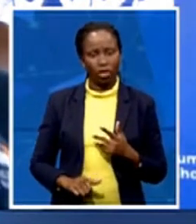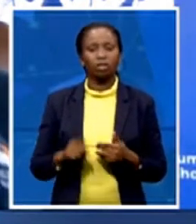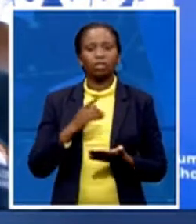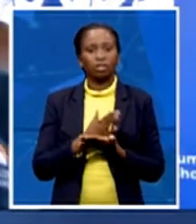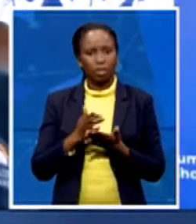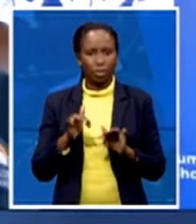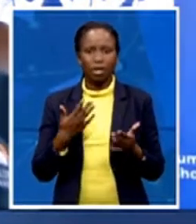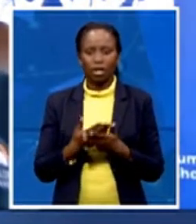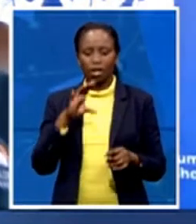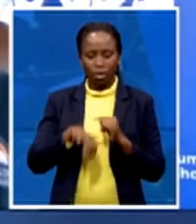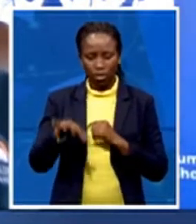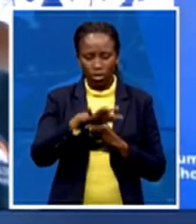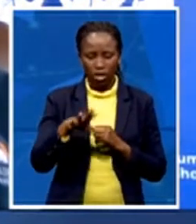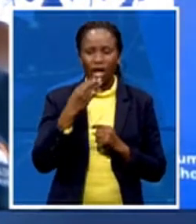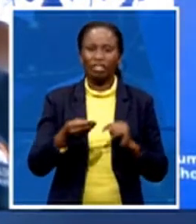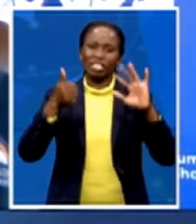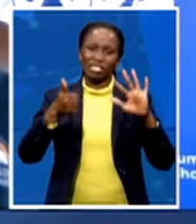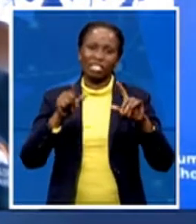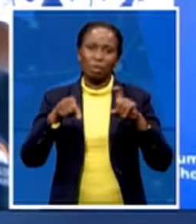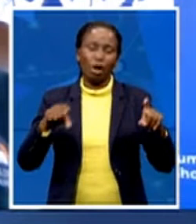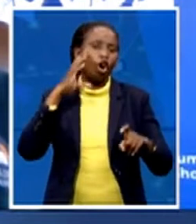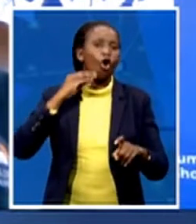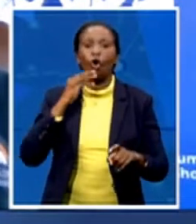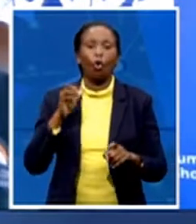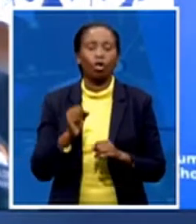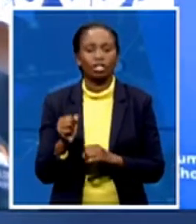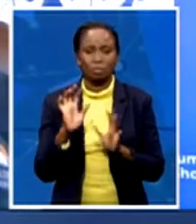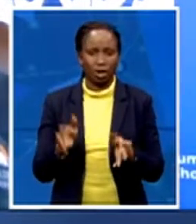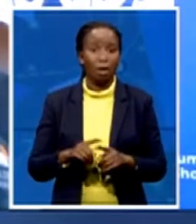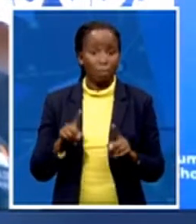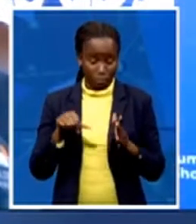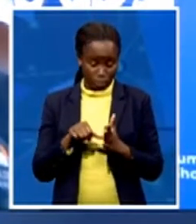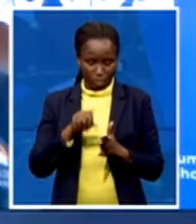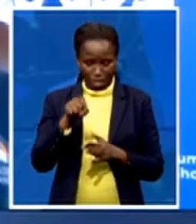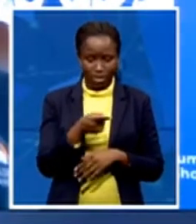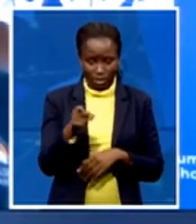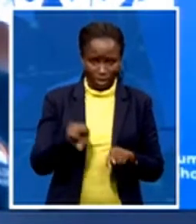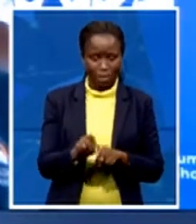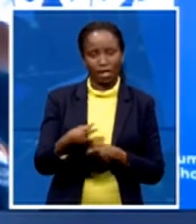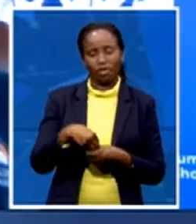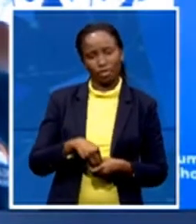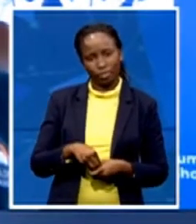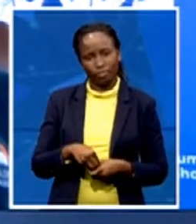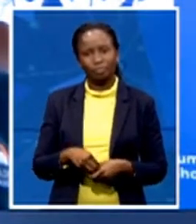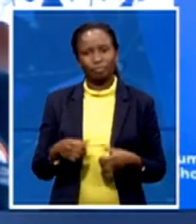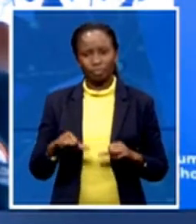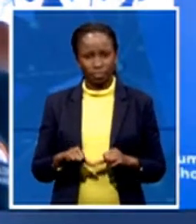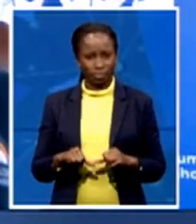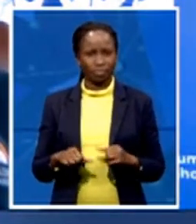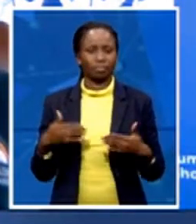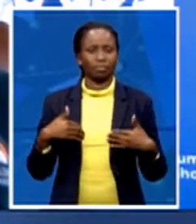they also need to be vaccinated. Having said that, the system is open now for healthcare workers to be able to